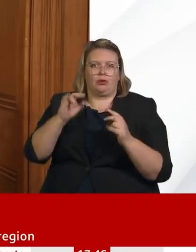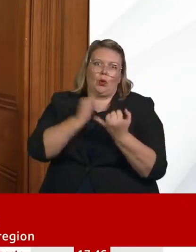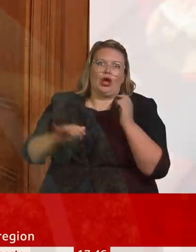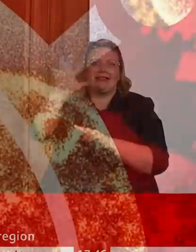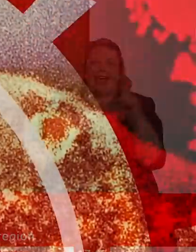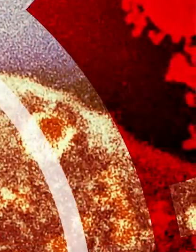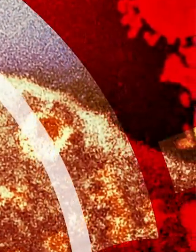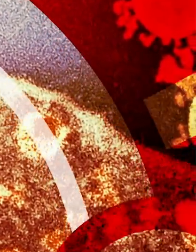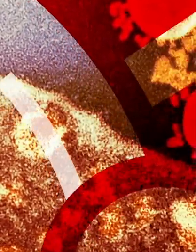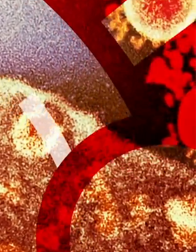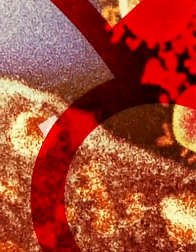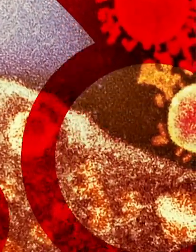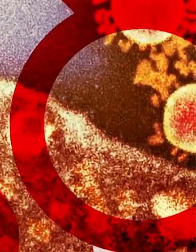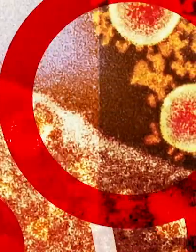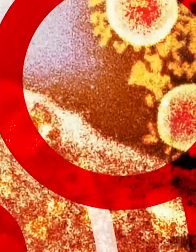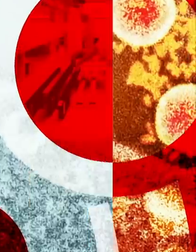everybody.